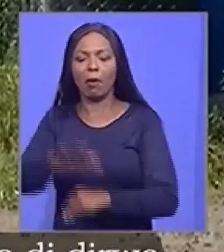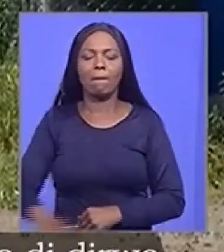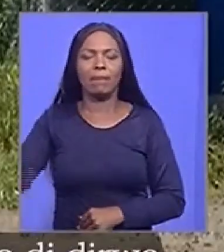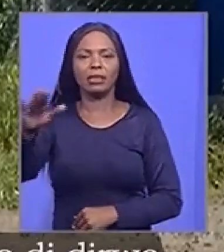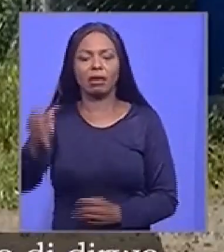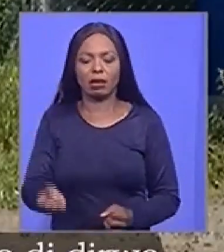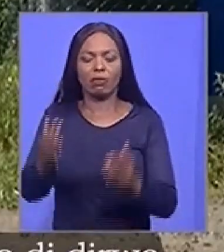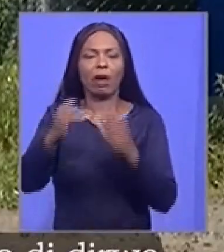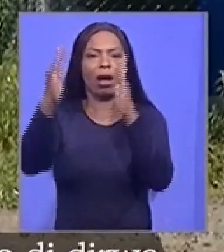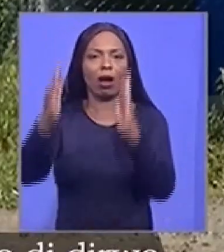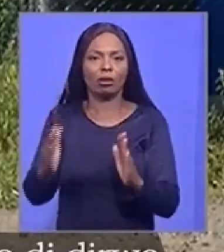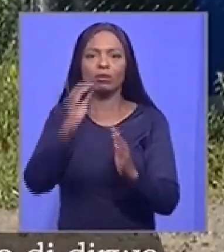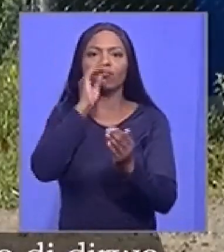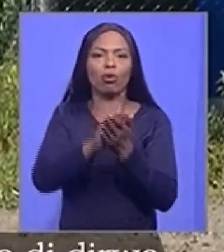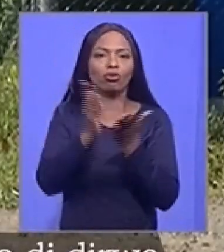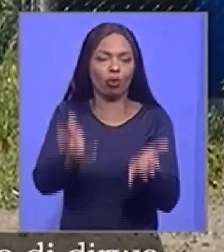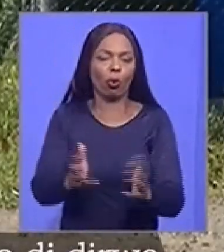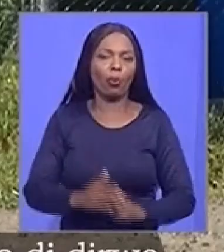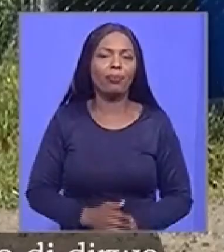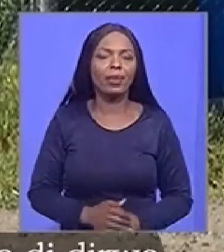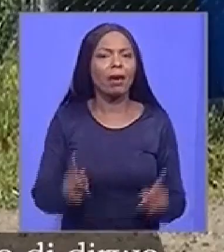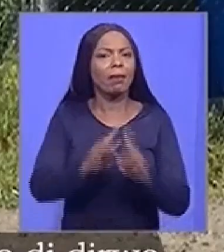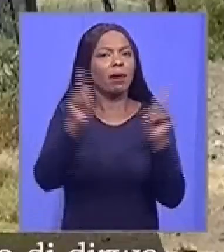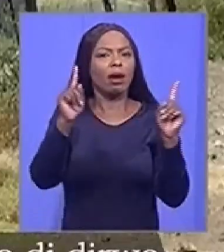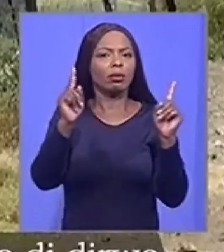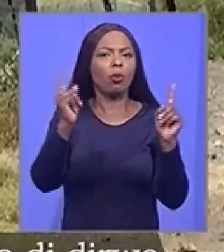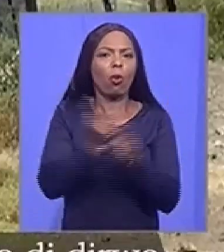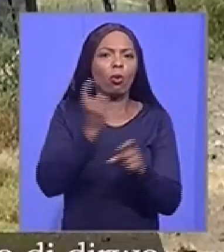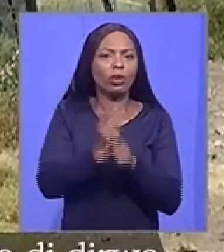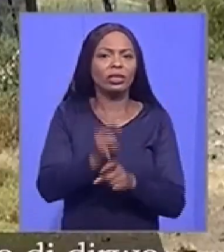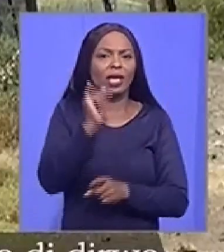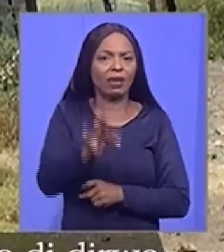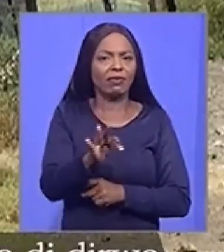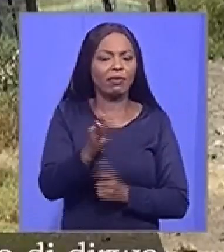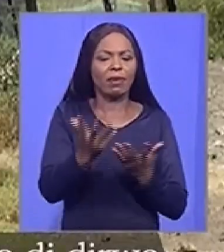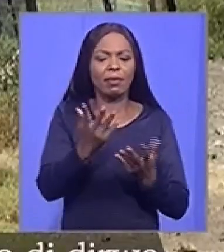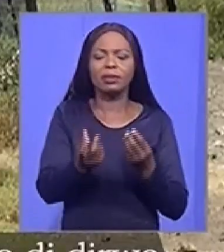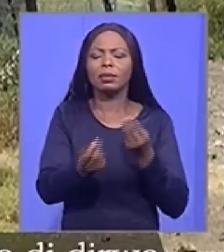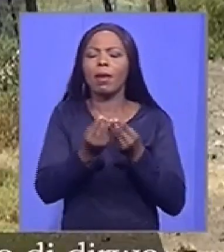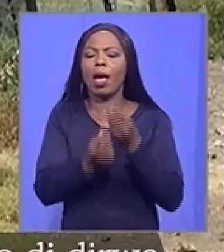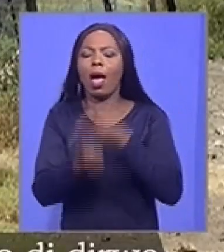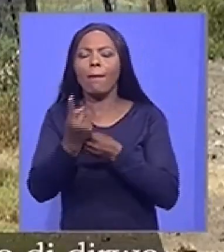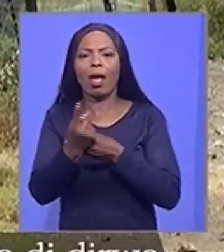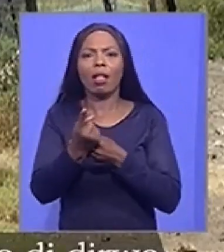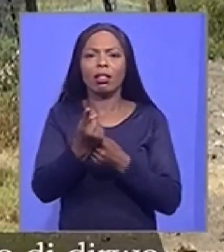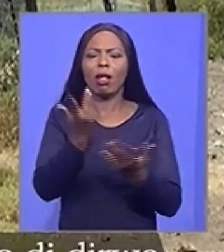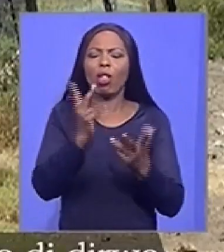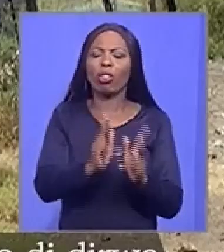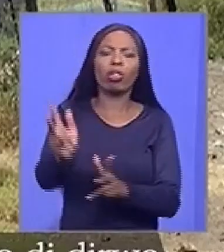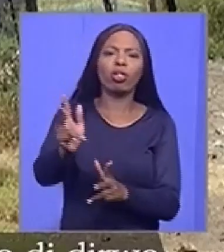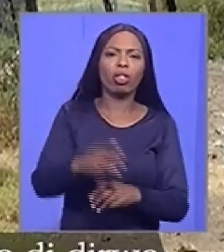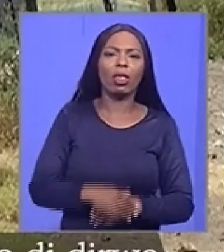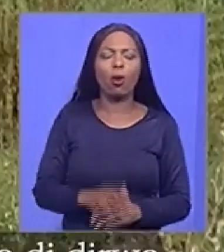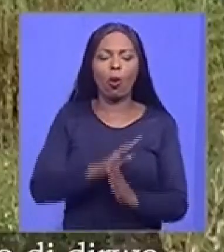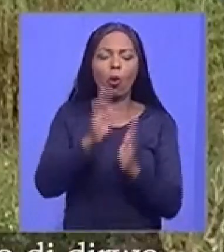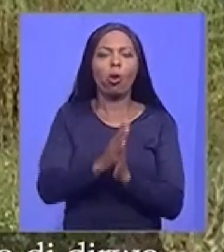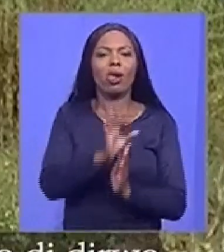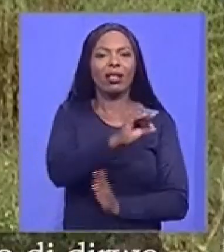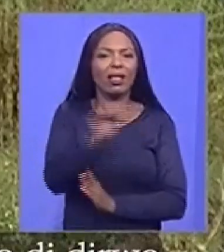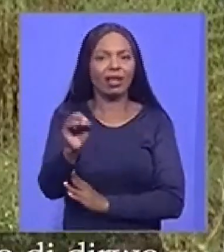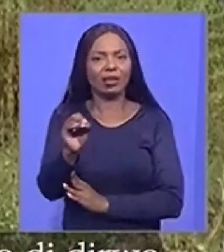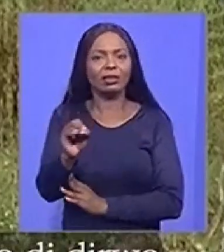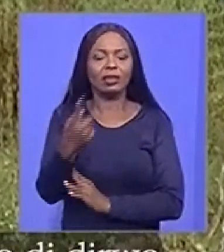leruri. Ba dumela gore ba kgapelwa thoko fa bangwe ba tsewa tsia. Malapa a ka nna 300 a re a nna mo